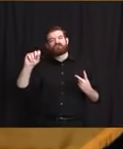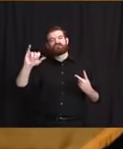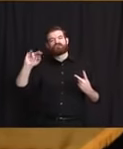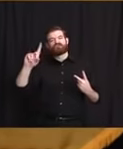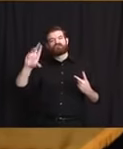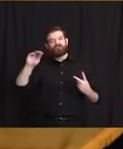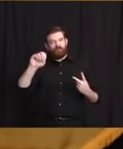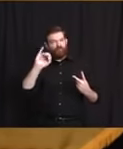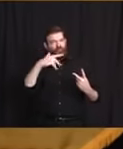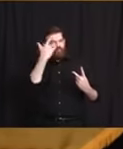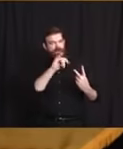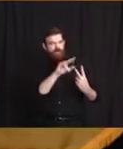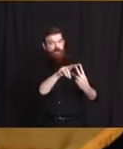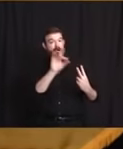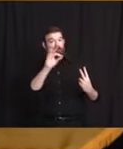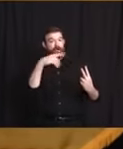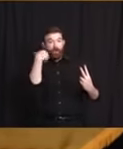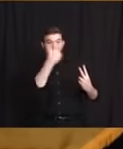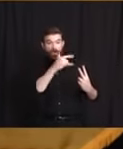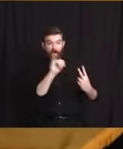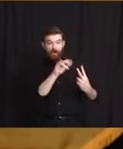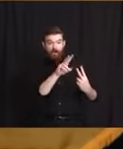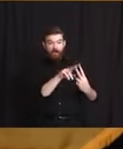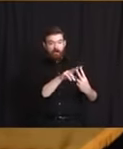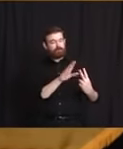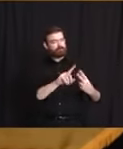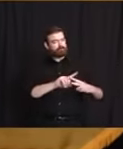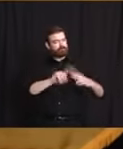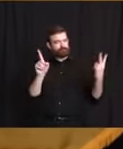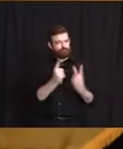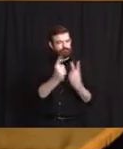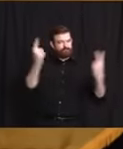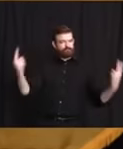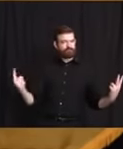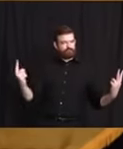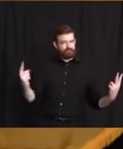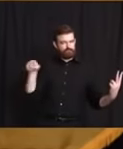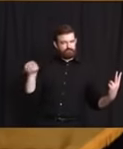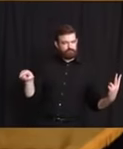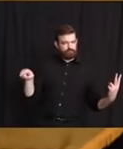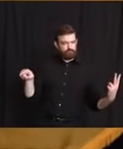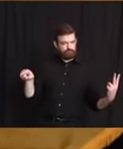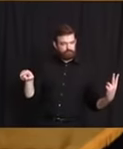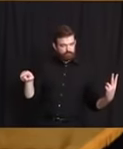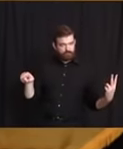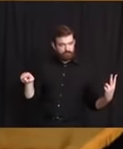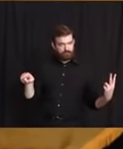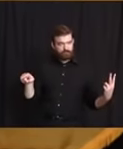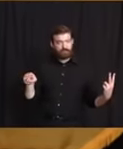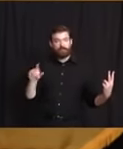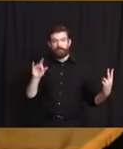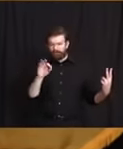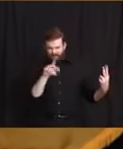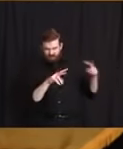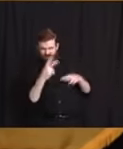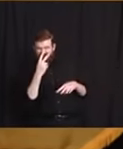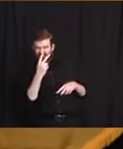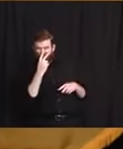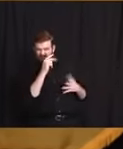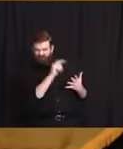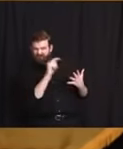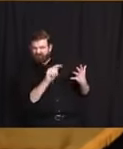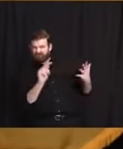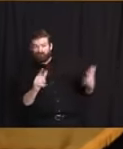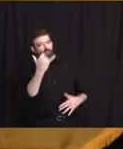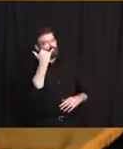are experiencing symptoms of this syndrome. For my daily report, last evening, as the governor